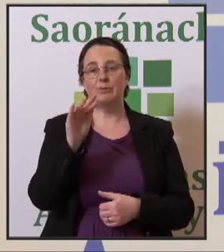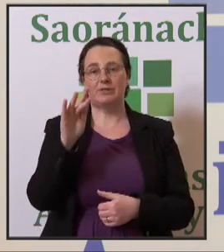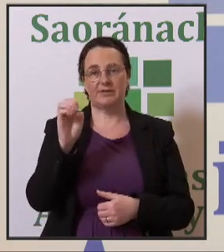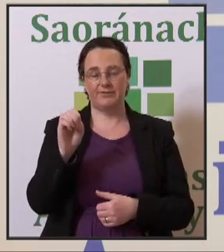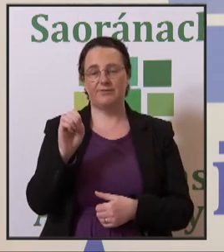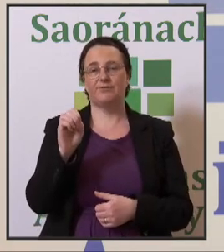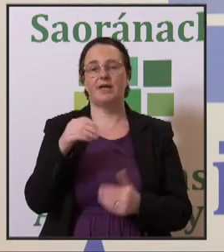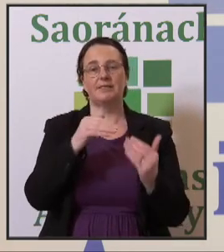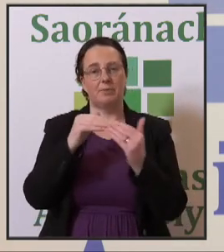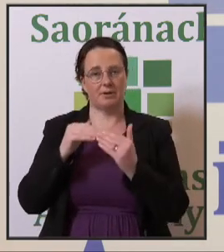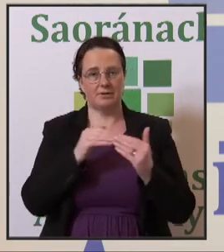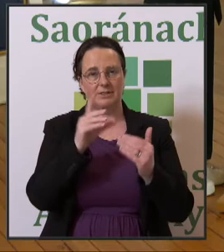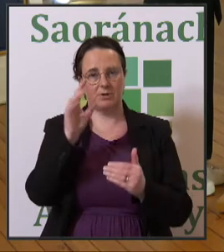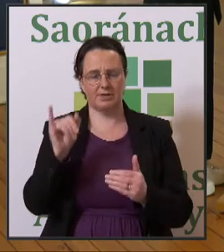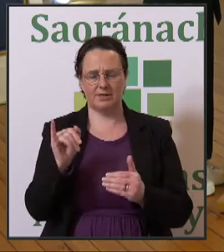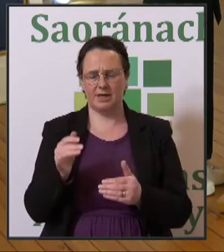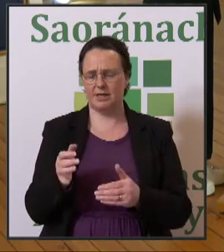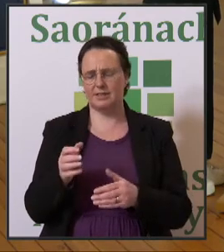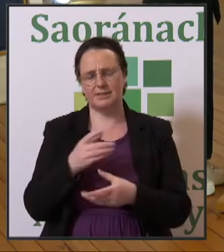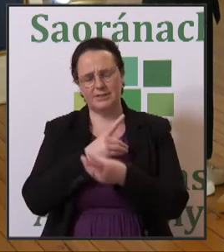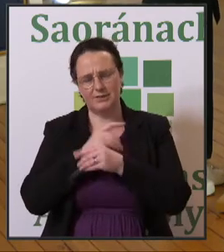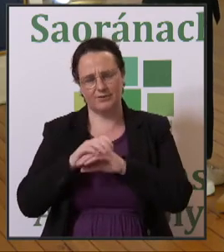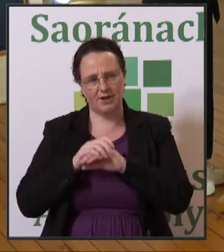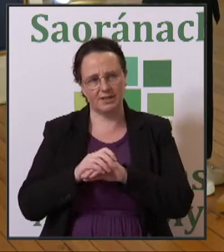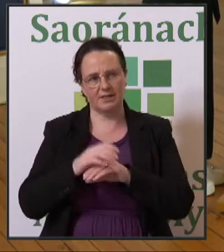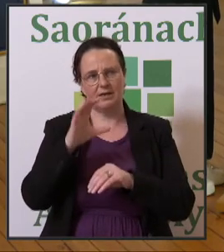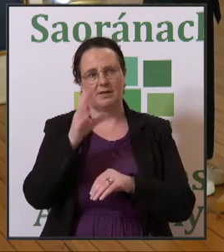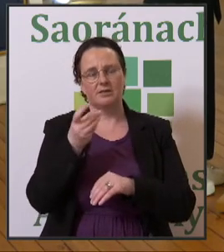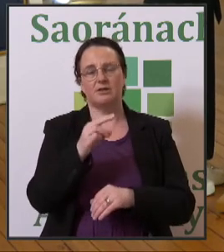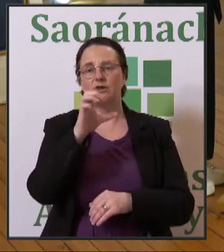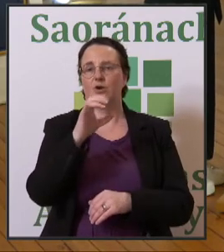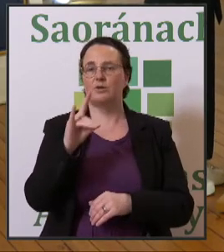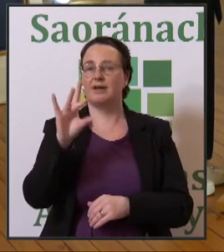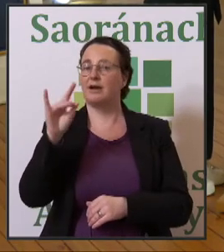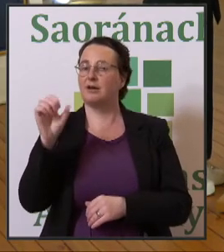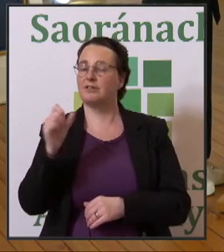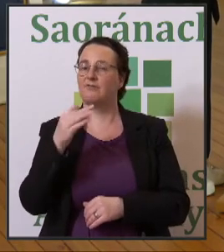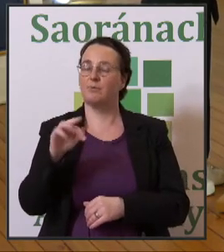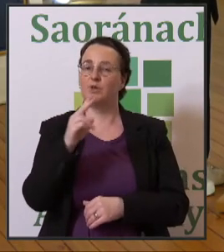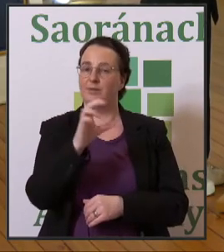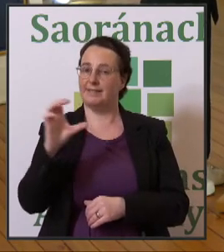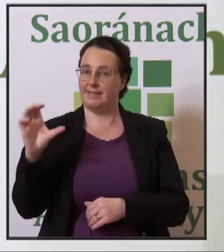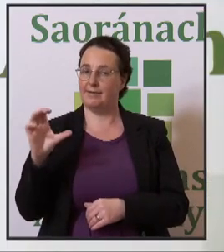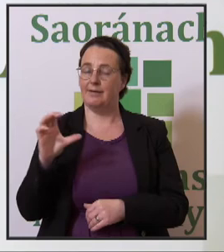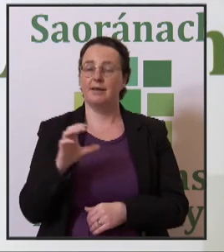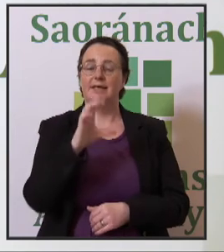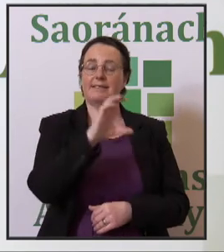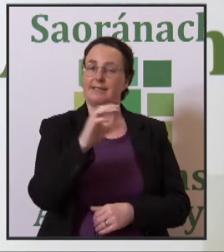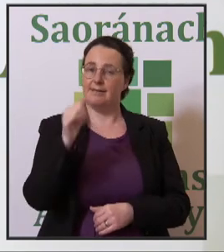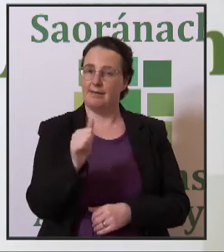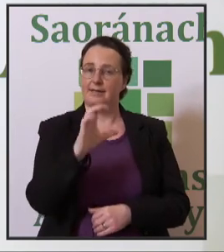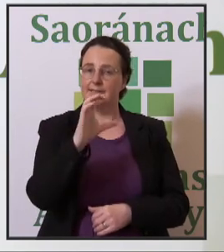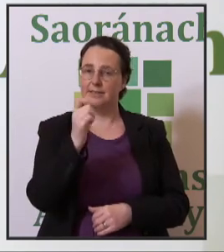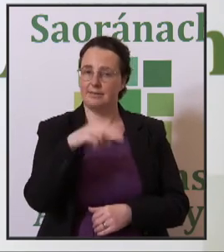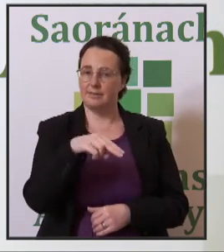and a very dear friend, Dr. Clodagh Harris from University College Cork. Citizens' assemblies have become a very